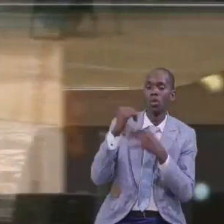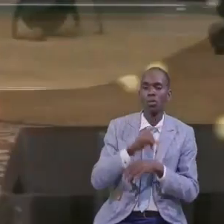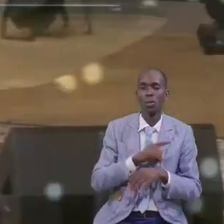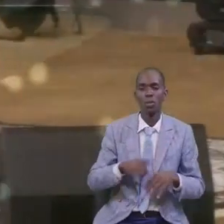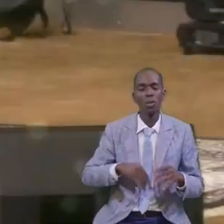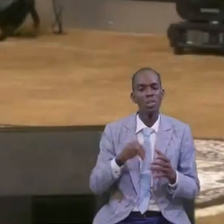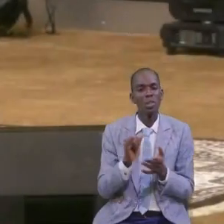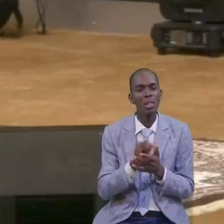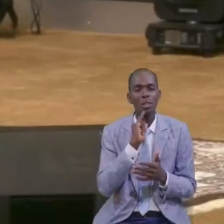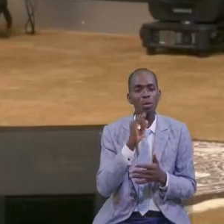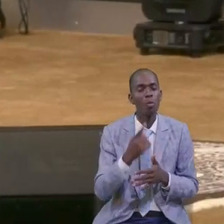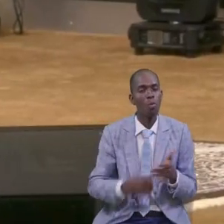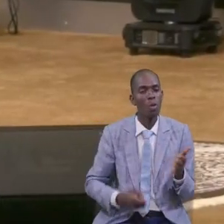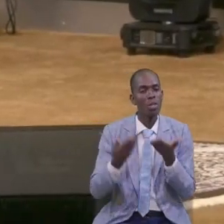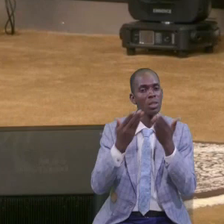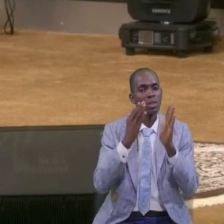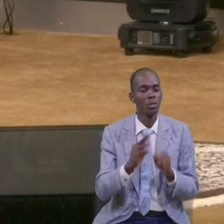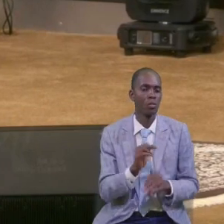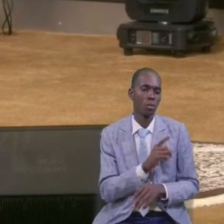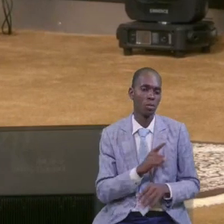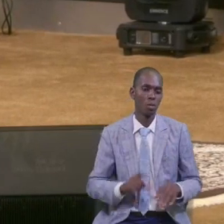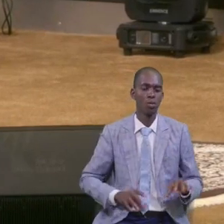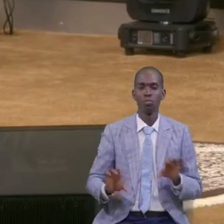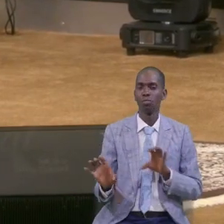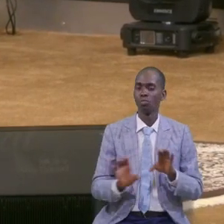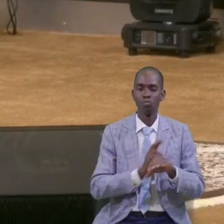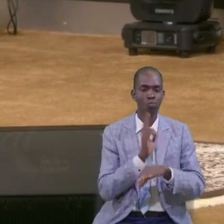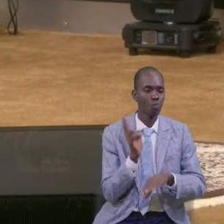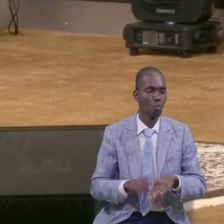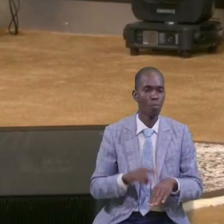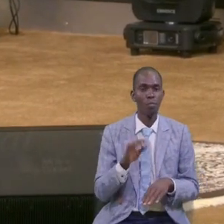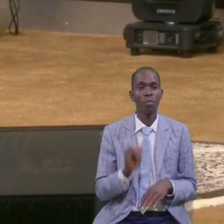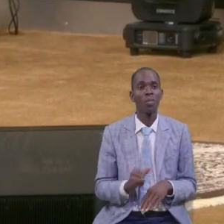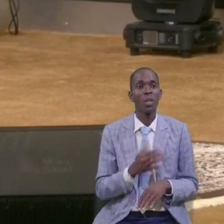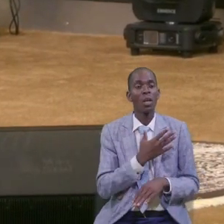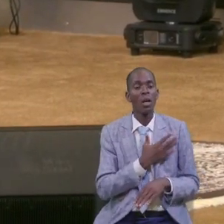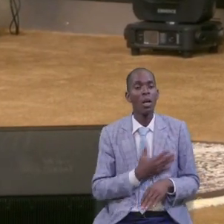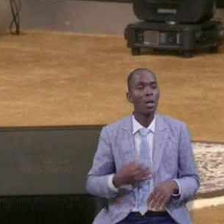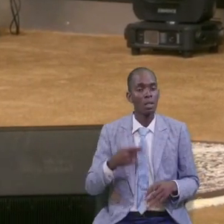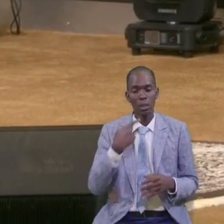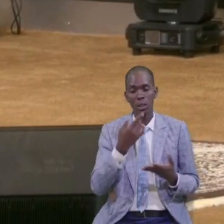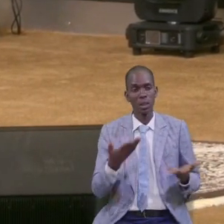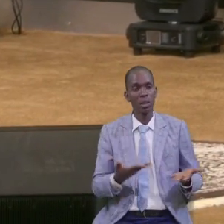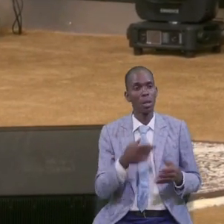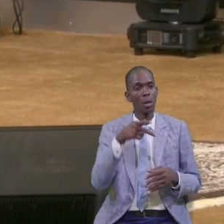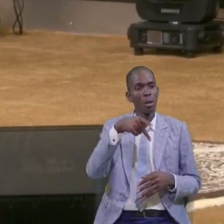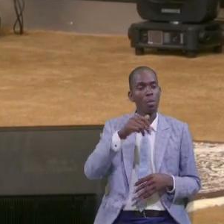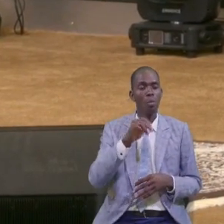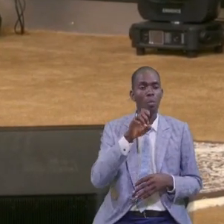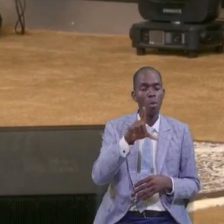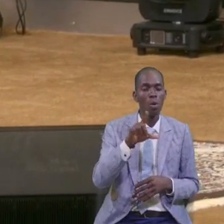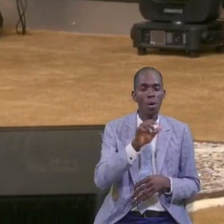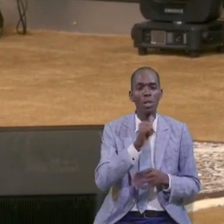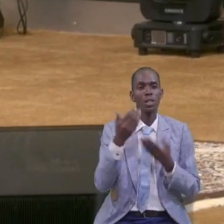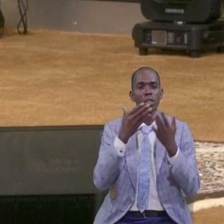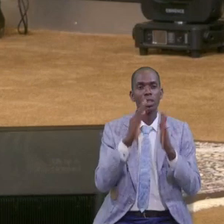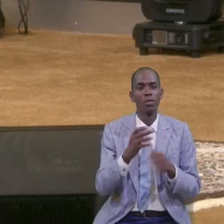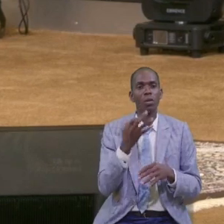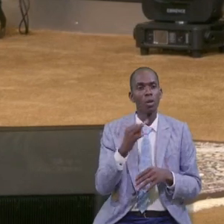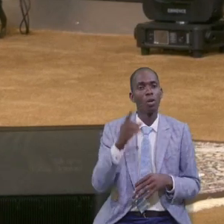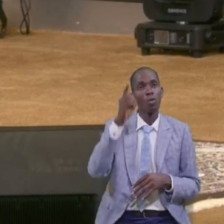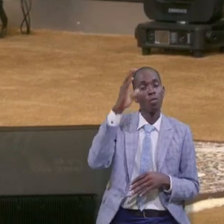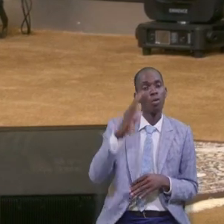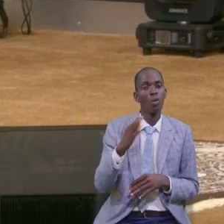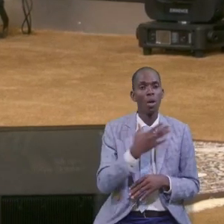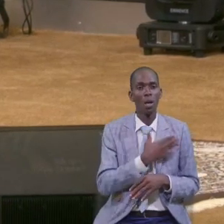servants of the Lord do. And here it says, Paul is servant of God, an apostle